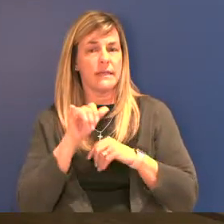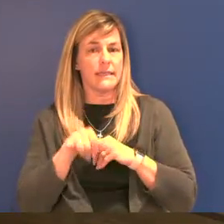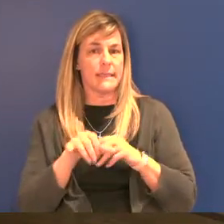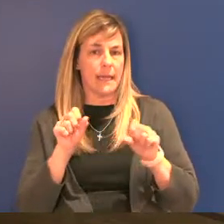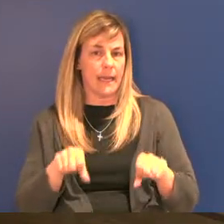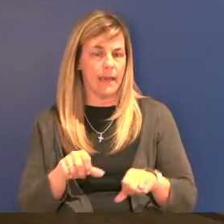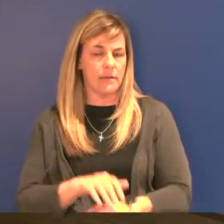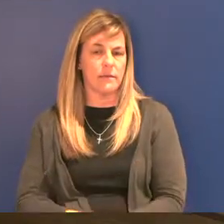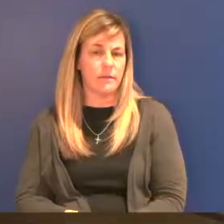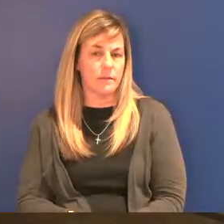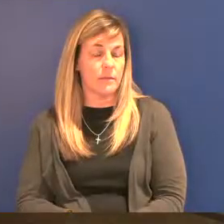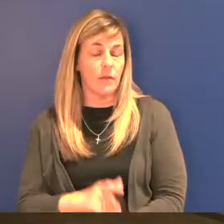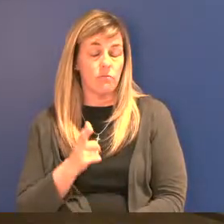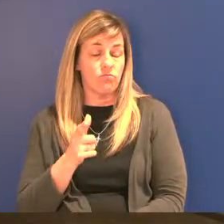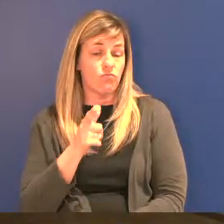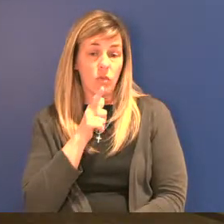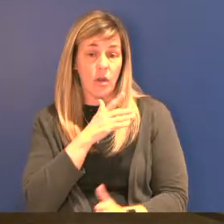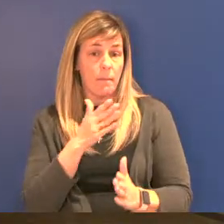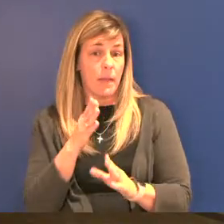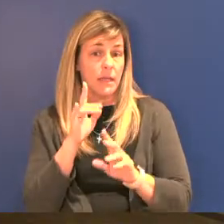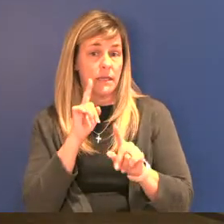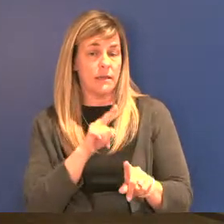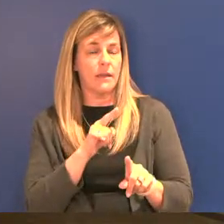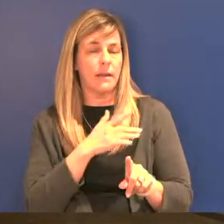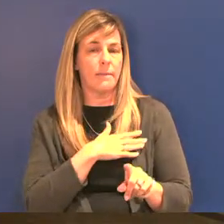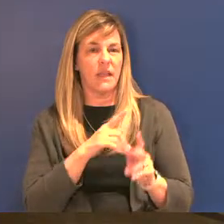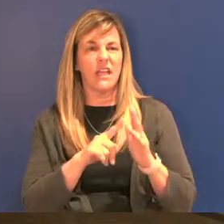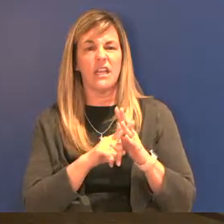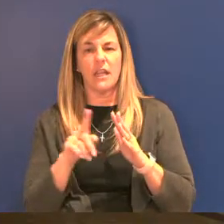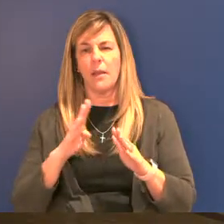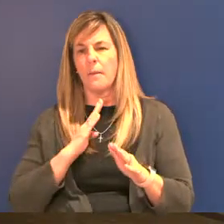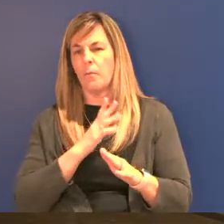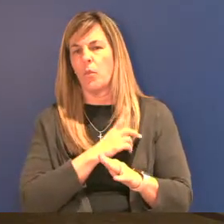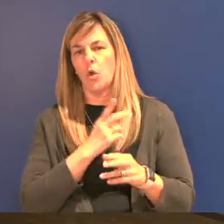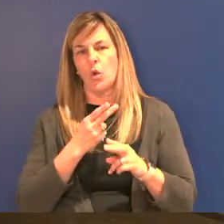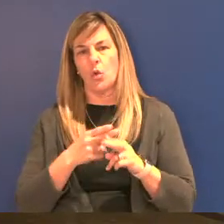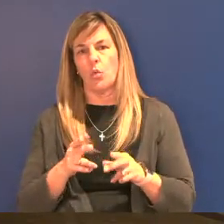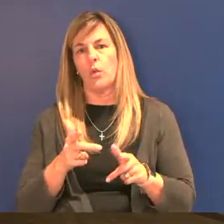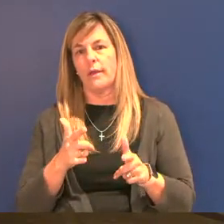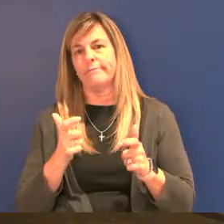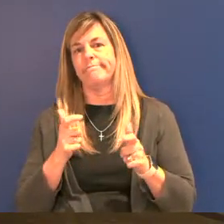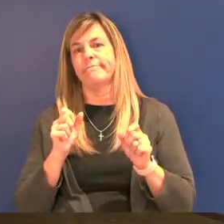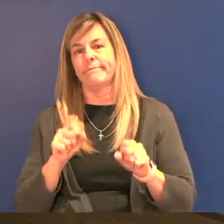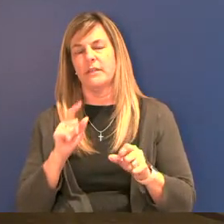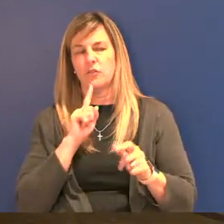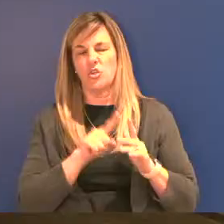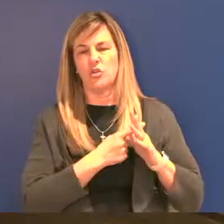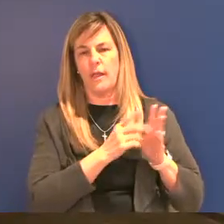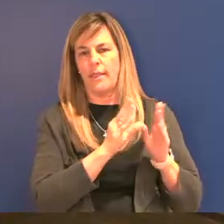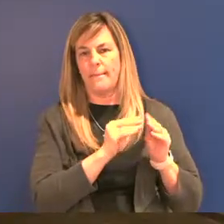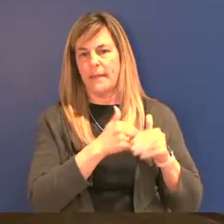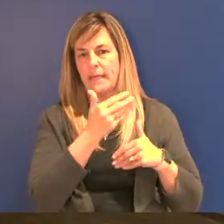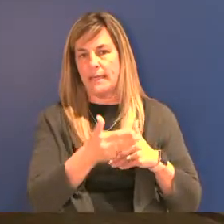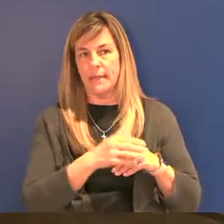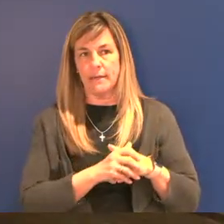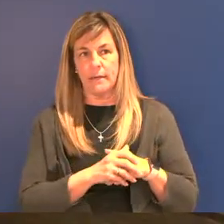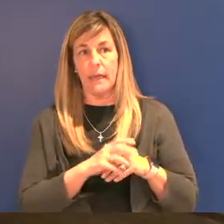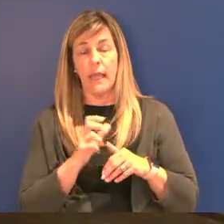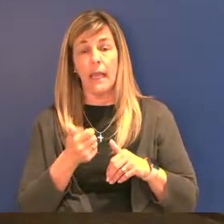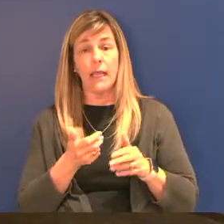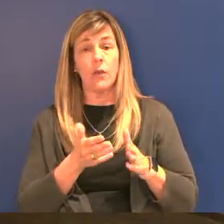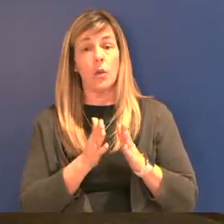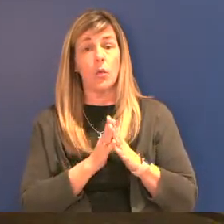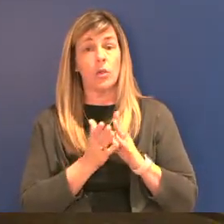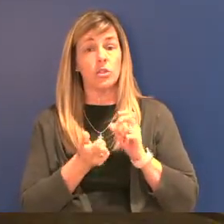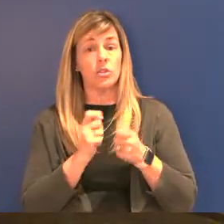as well. But if you are not attending, please exit the boardroom as quickly as possible so they can get that meeting started. Are there any requested changes